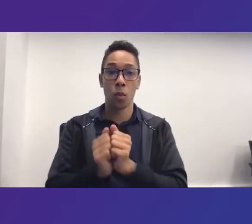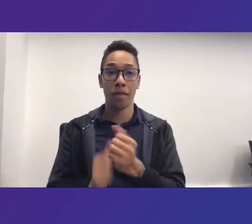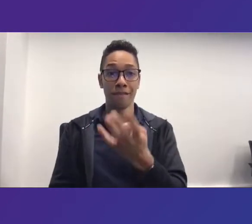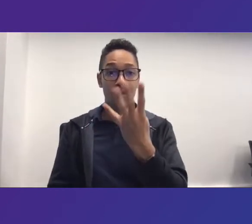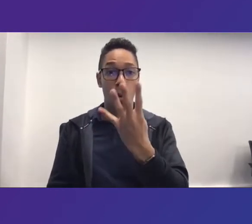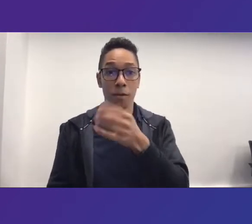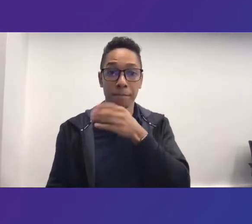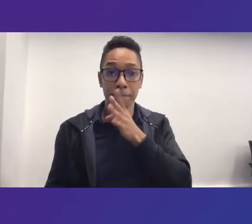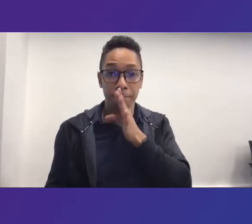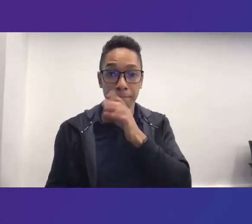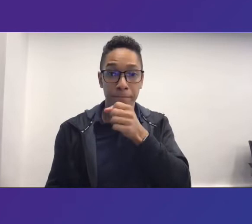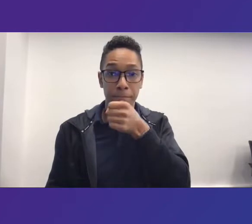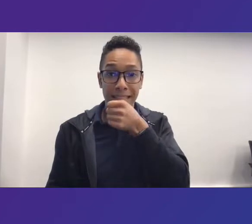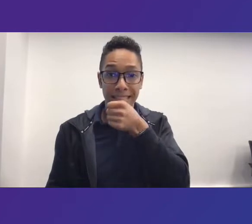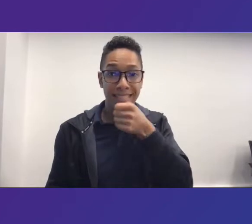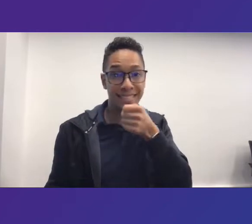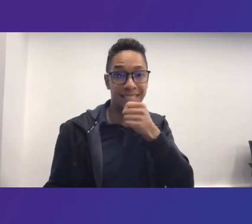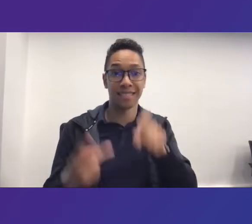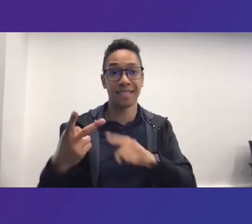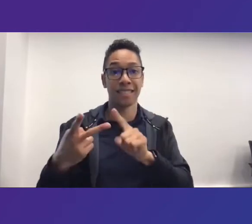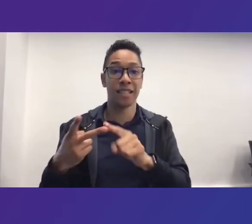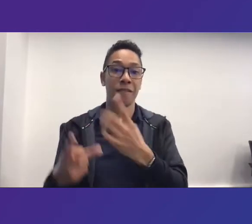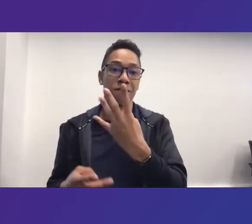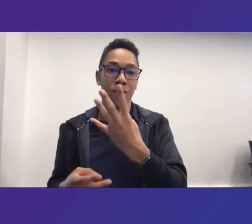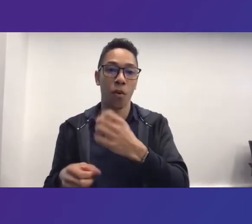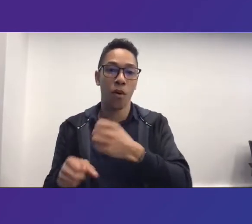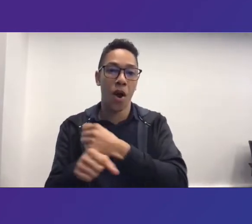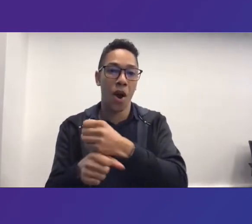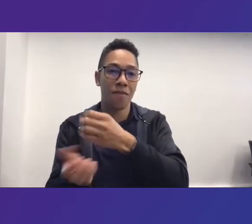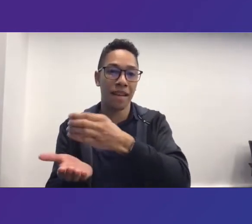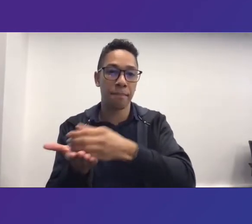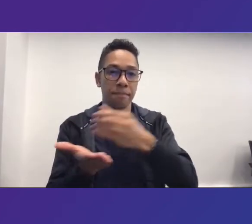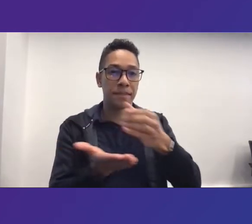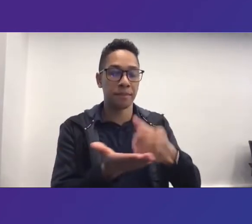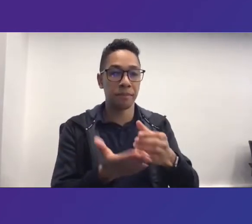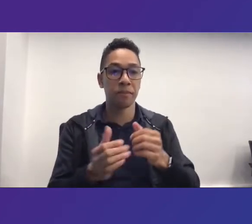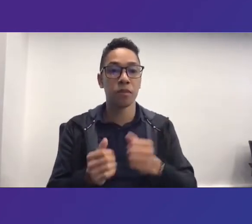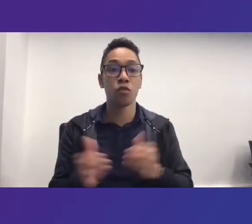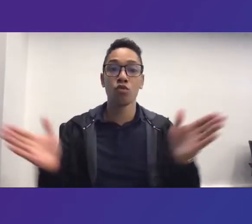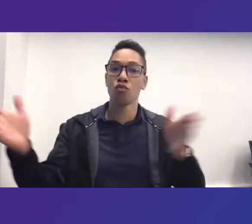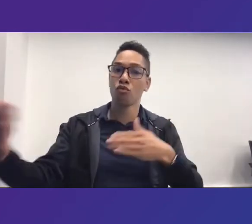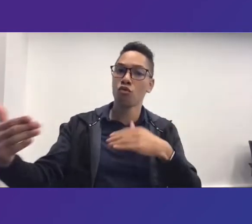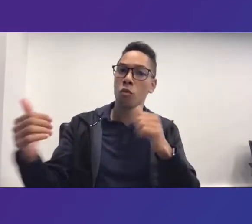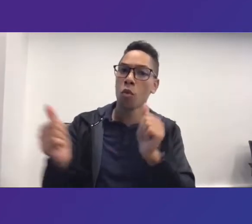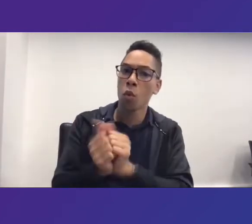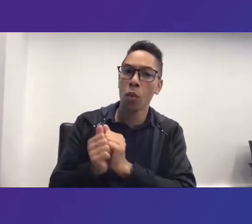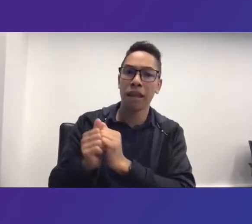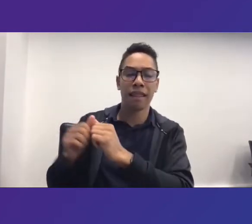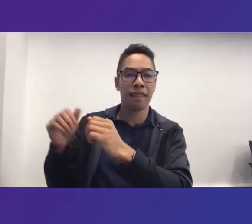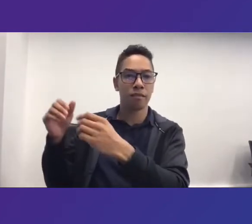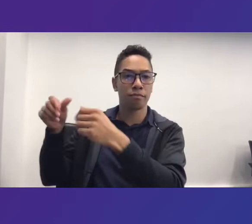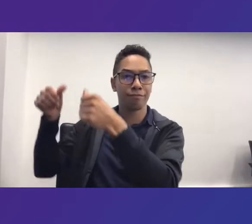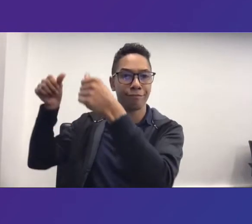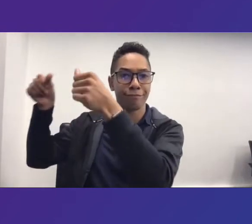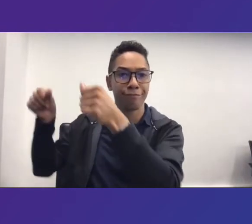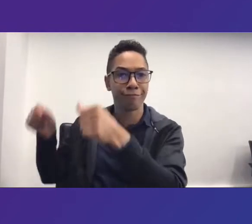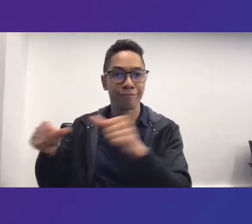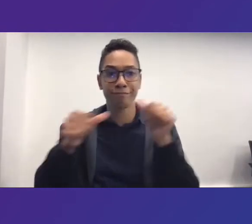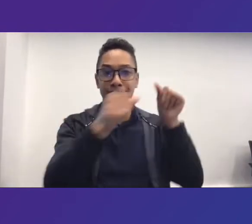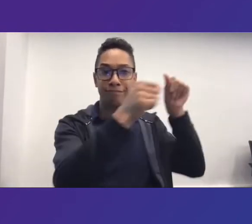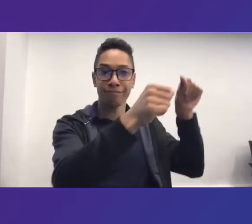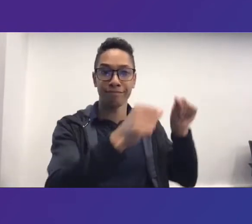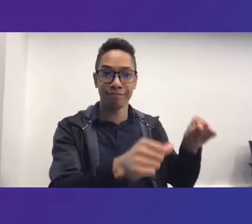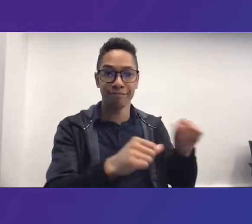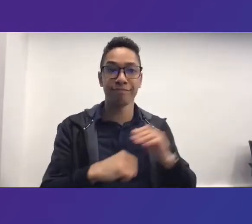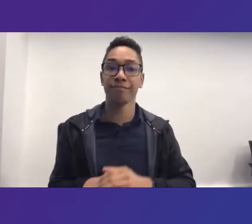microphones and coffee mugs in a room with lab annotation symbols on the wall, a monitor